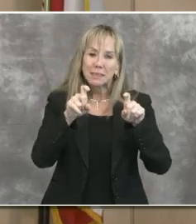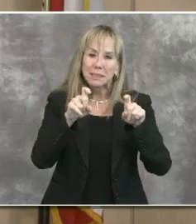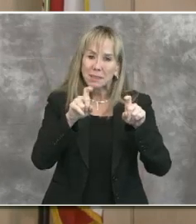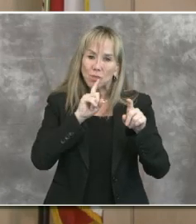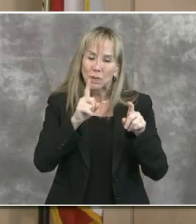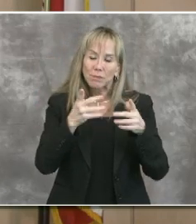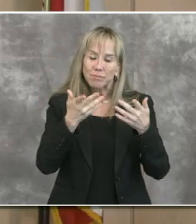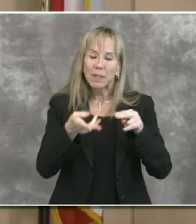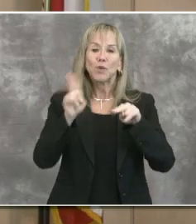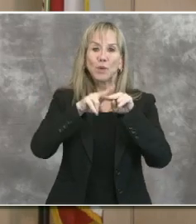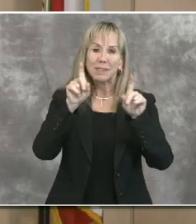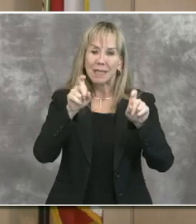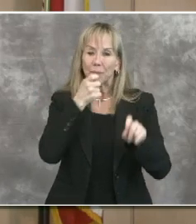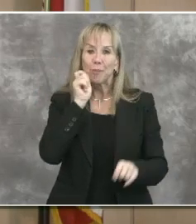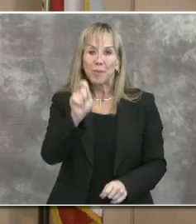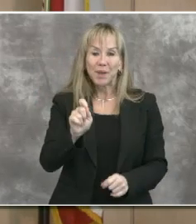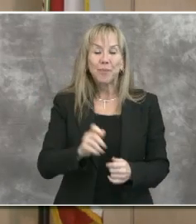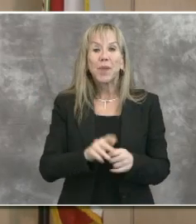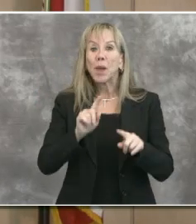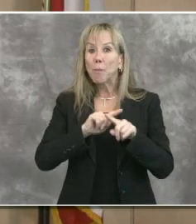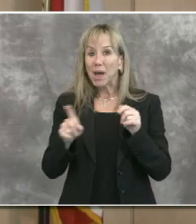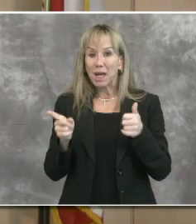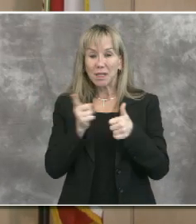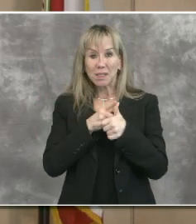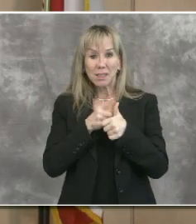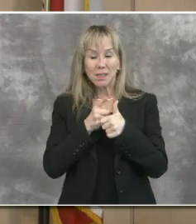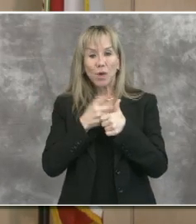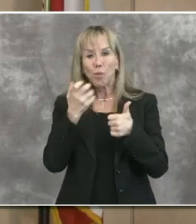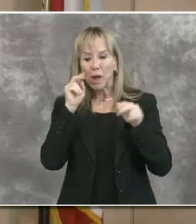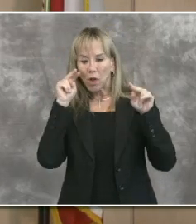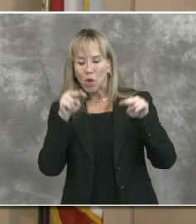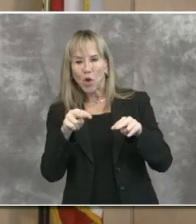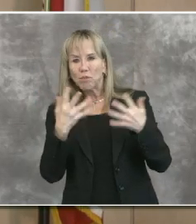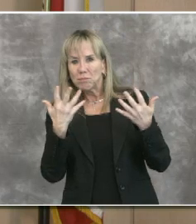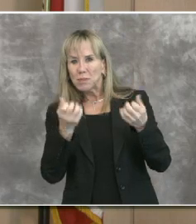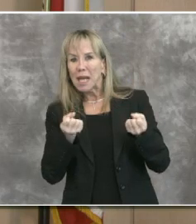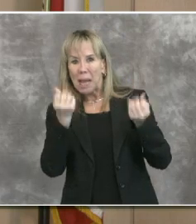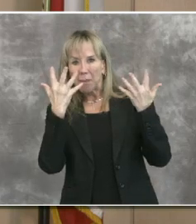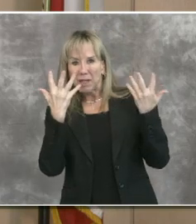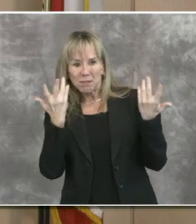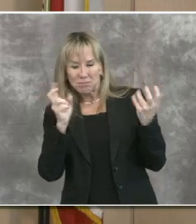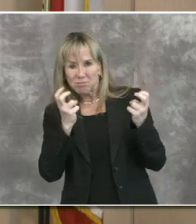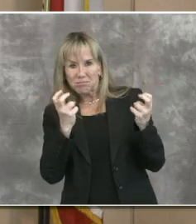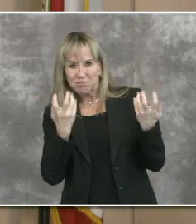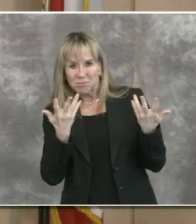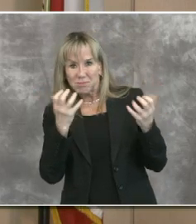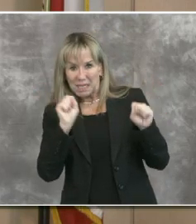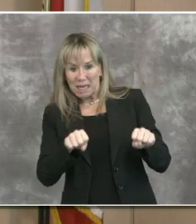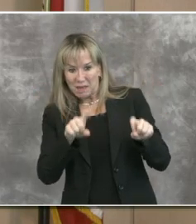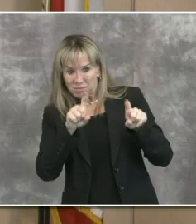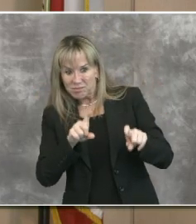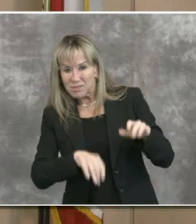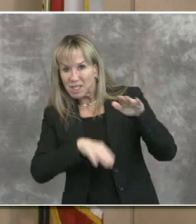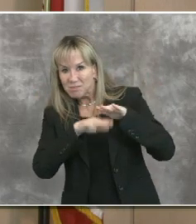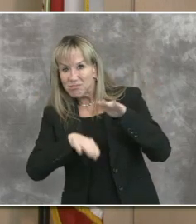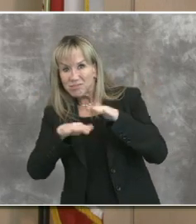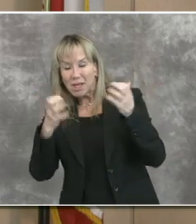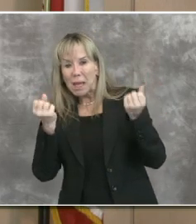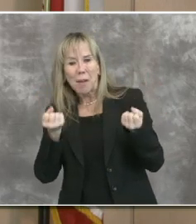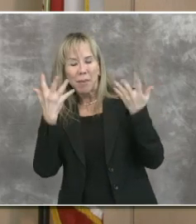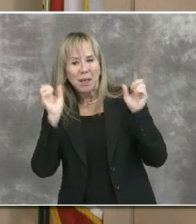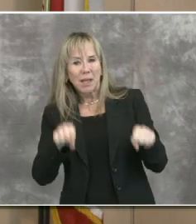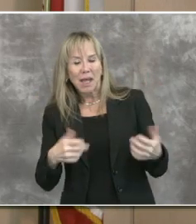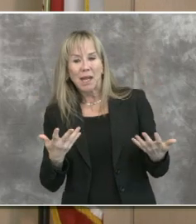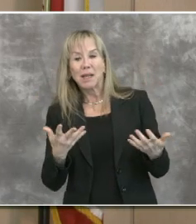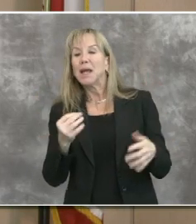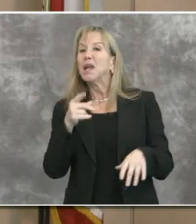But the primary objective number one is to focus on looking at our capacity, and you're absolutely right, and I've stated this multiple times. While